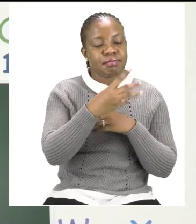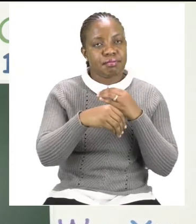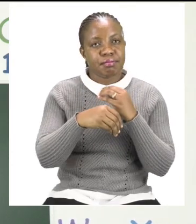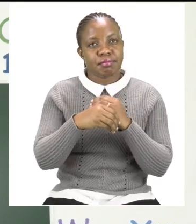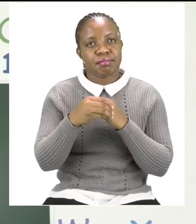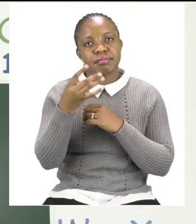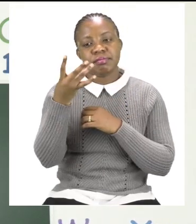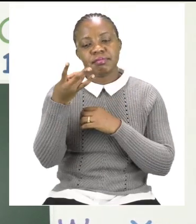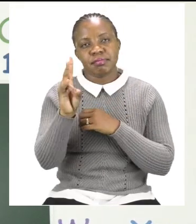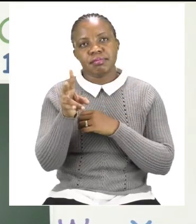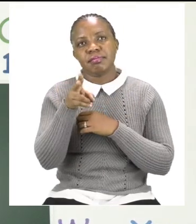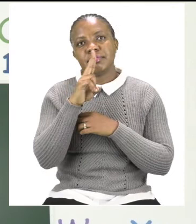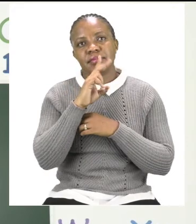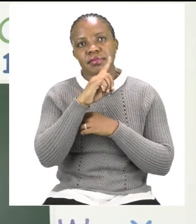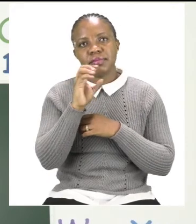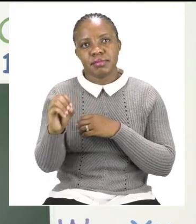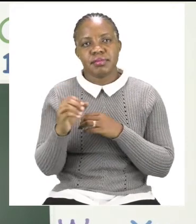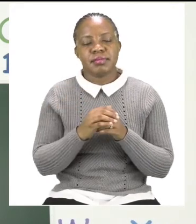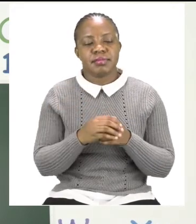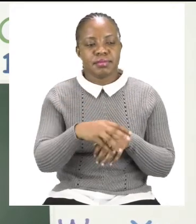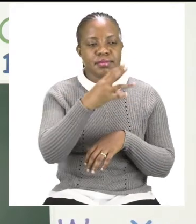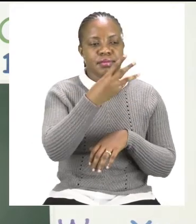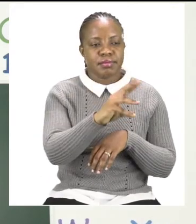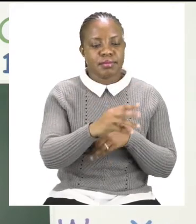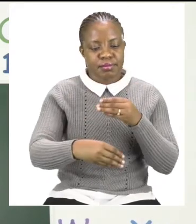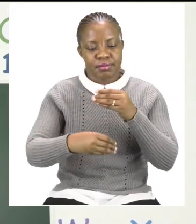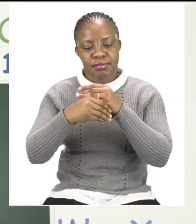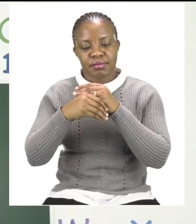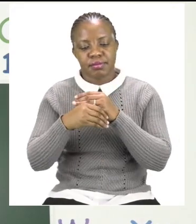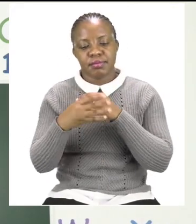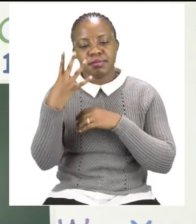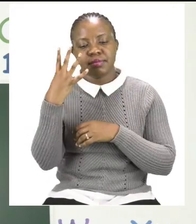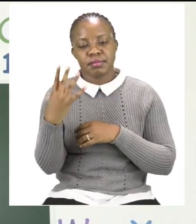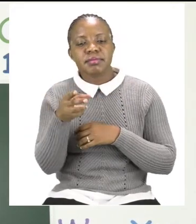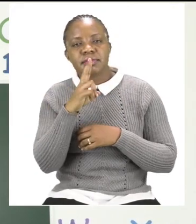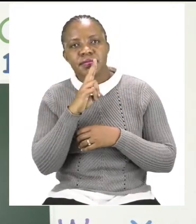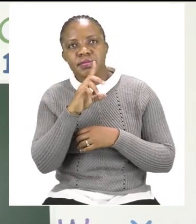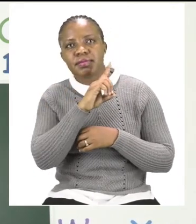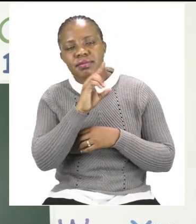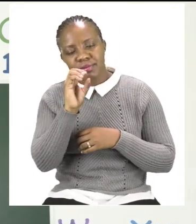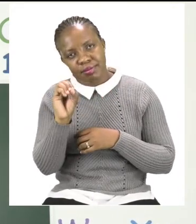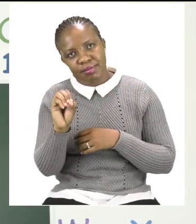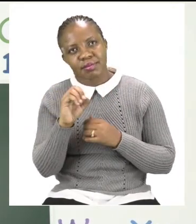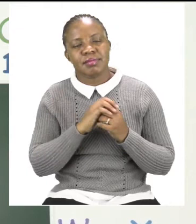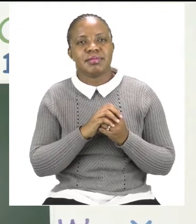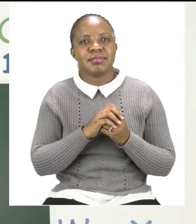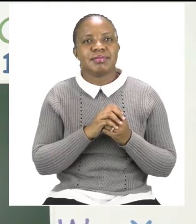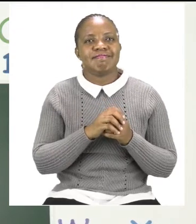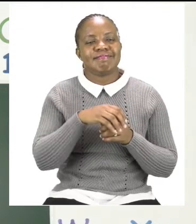7 equals 10. 6 plus 4 equals